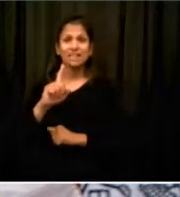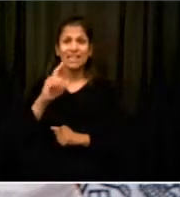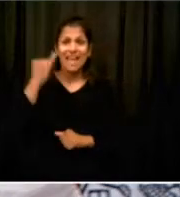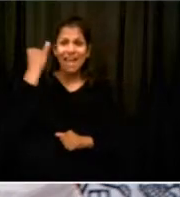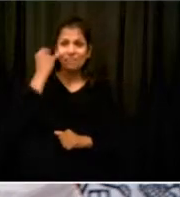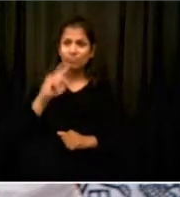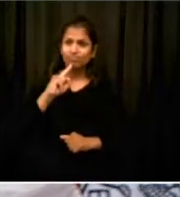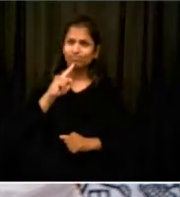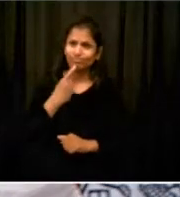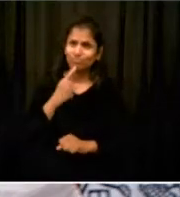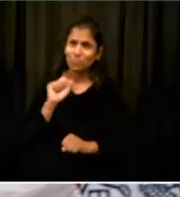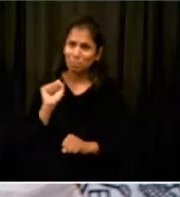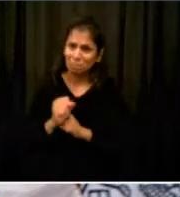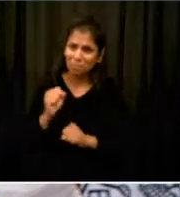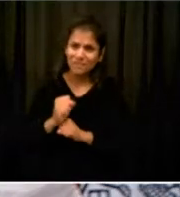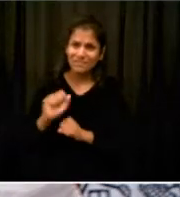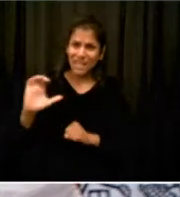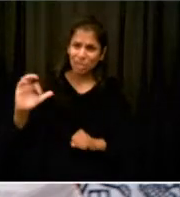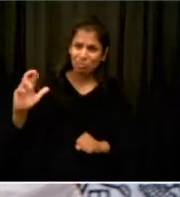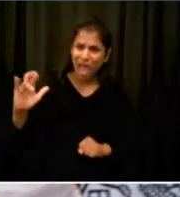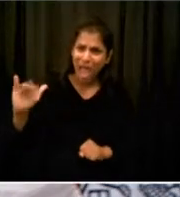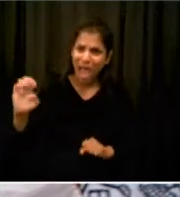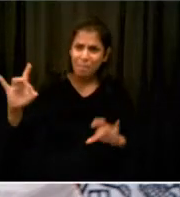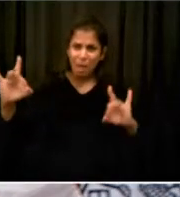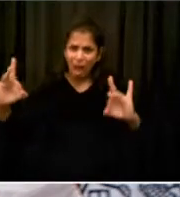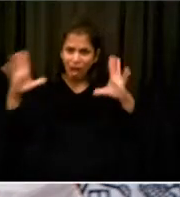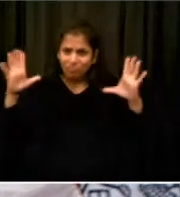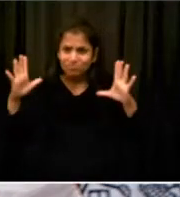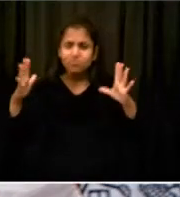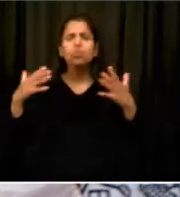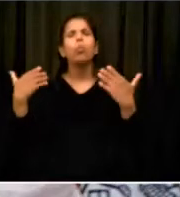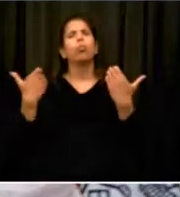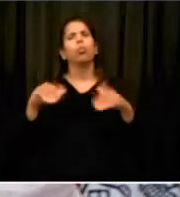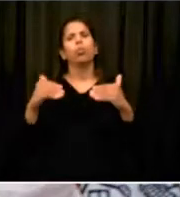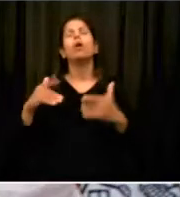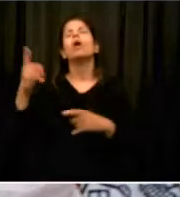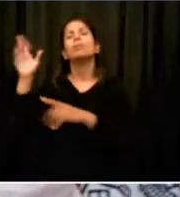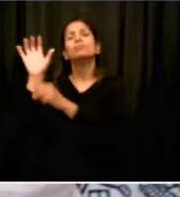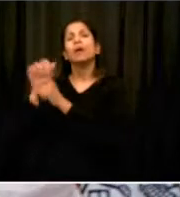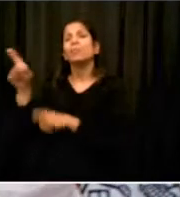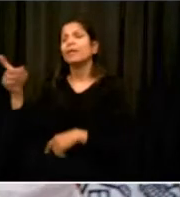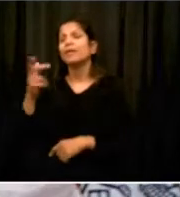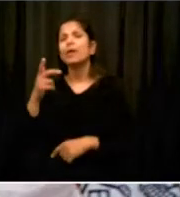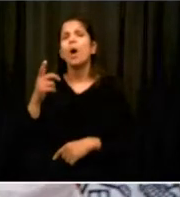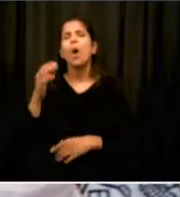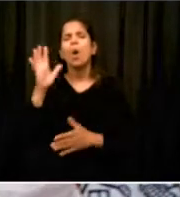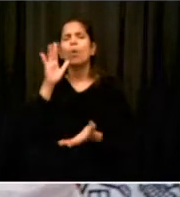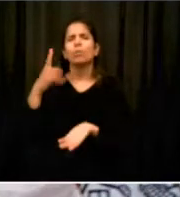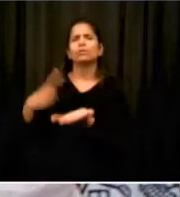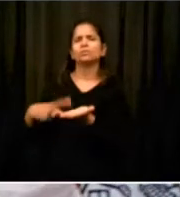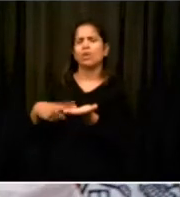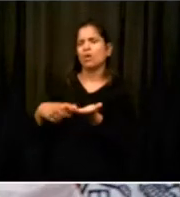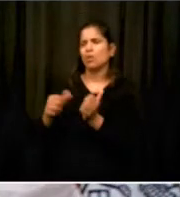more today, but I think there is a better way to get that done. Next, we have Andrew from NBC.